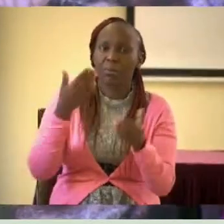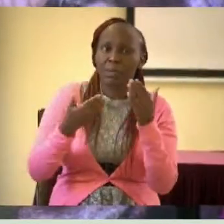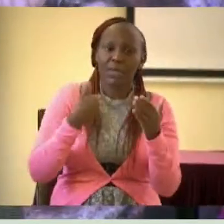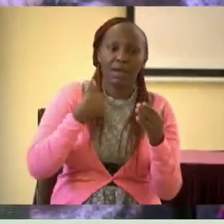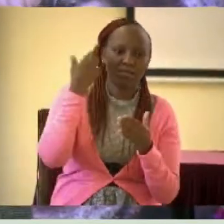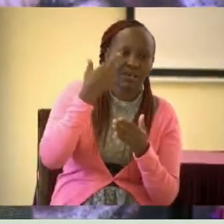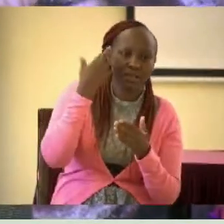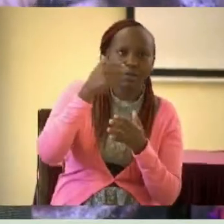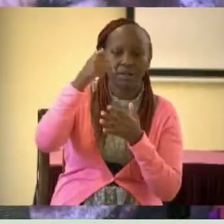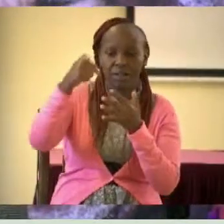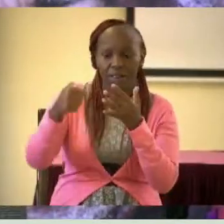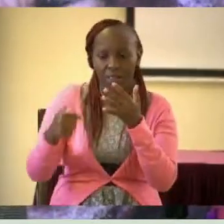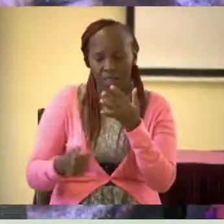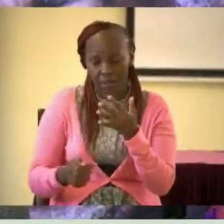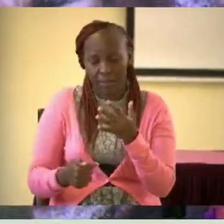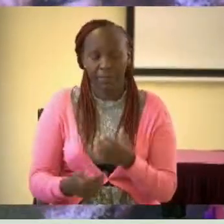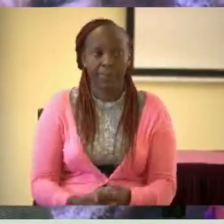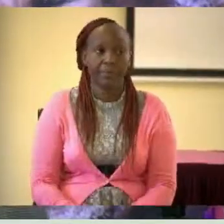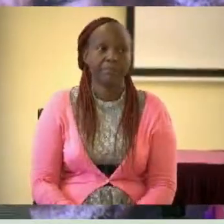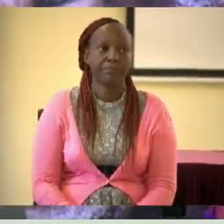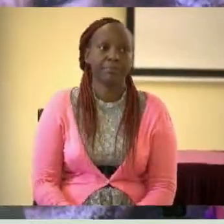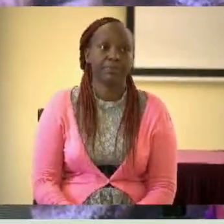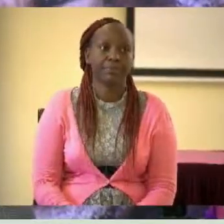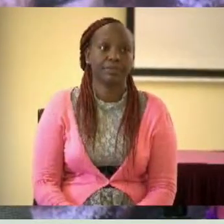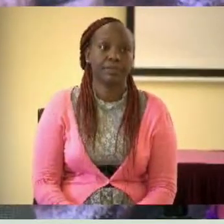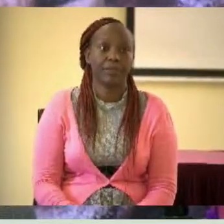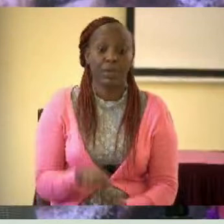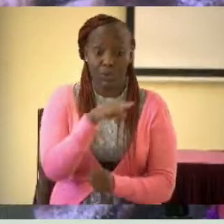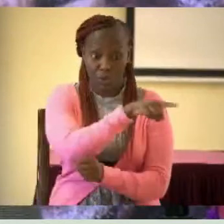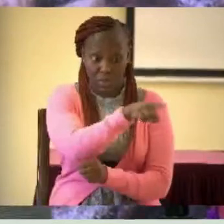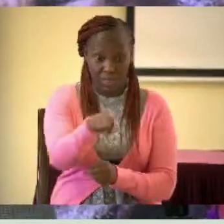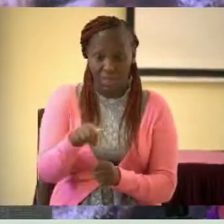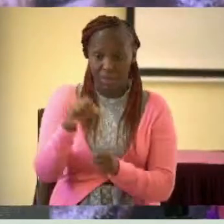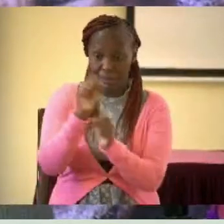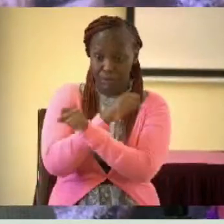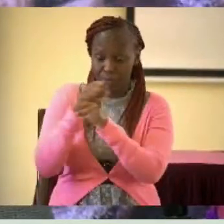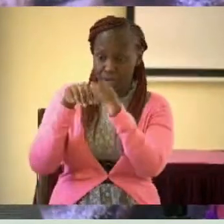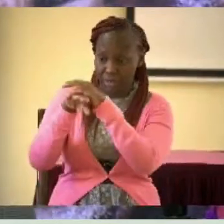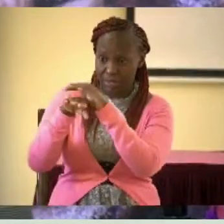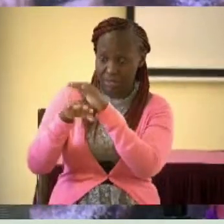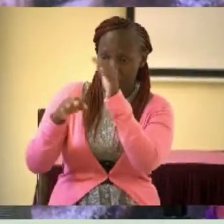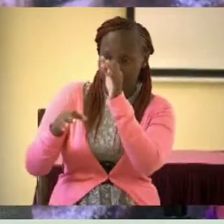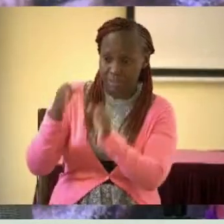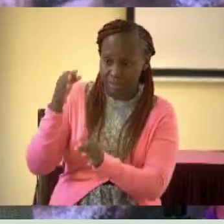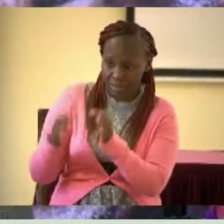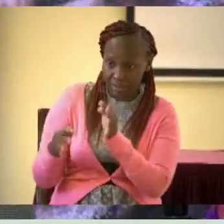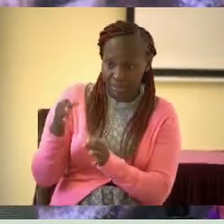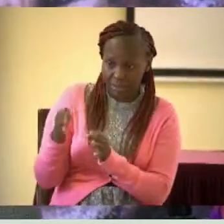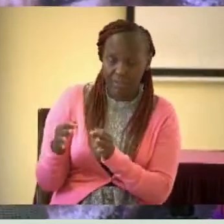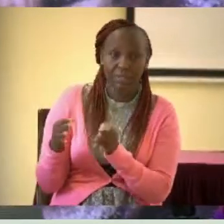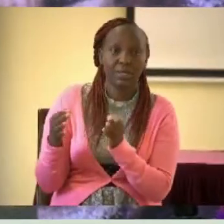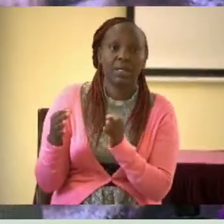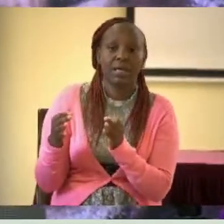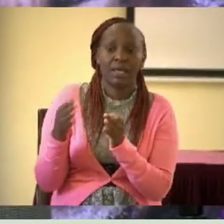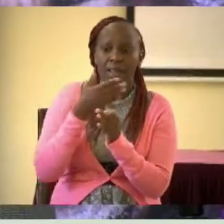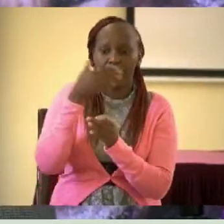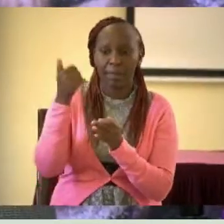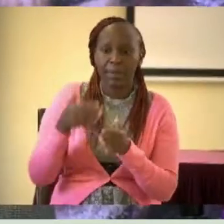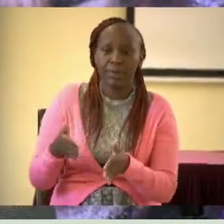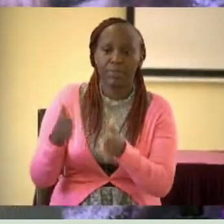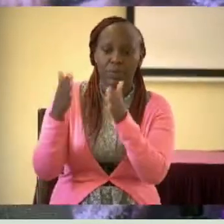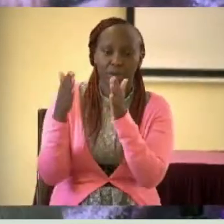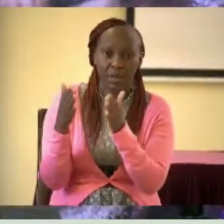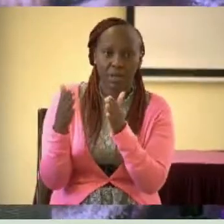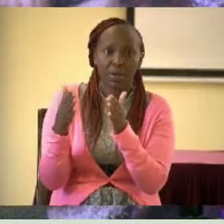the other. You know? And because they are not able to access justice in the manner that